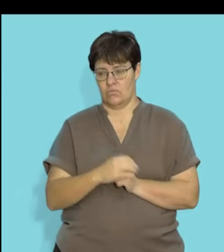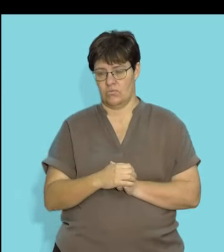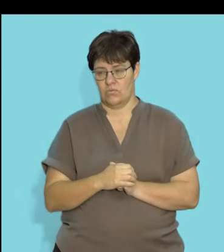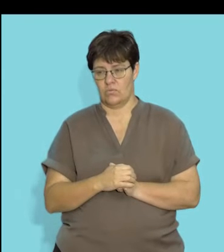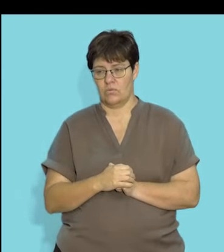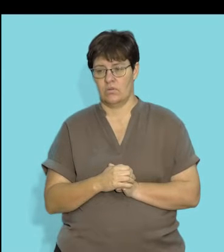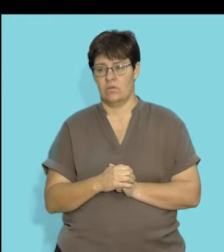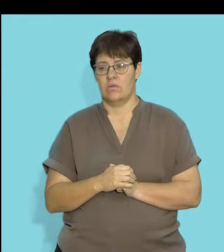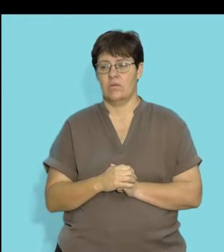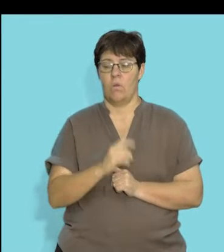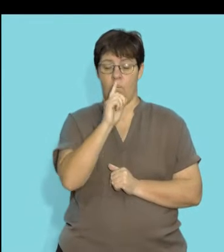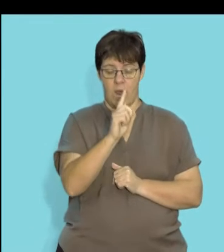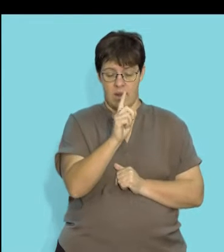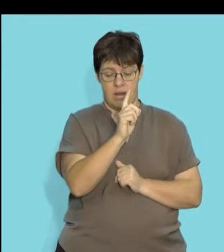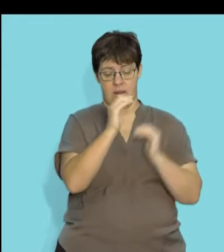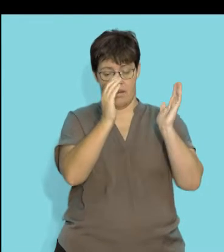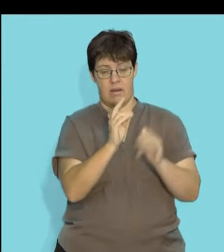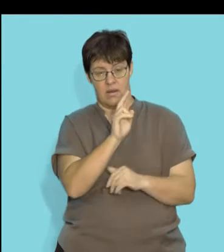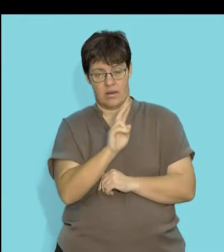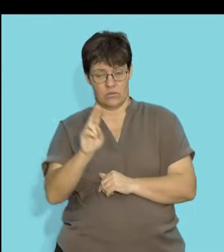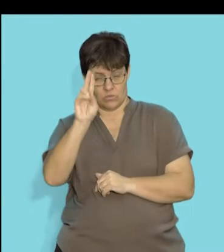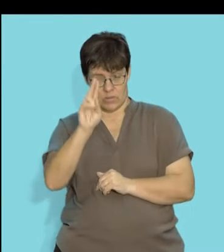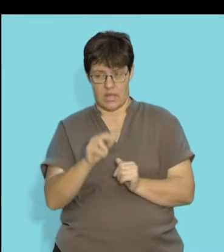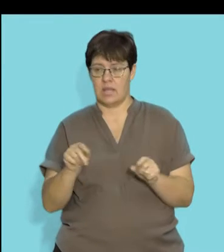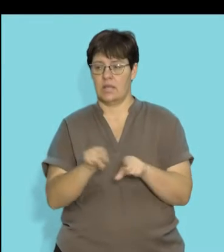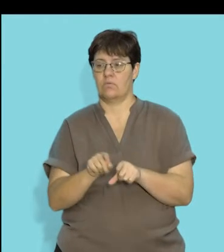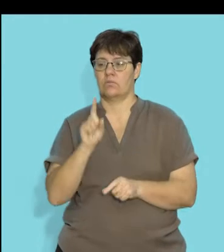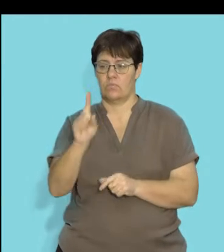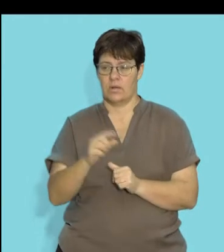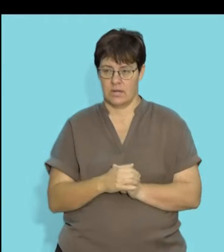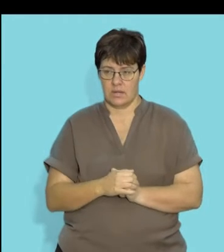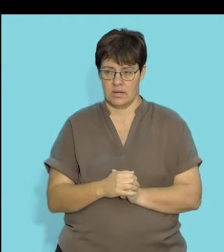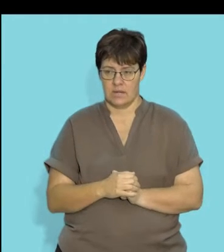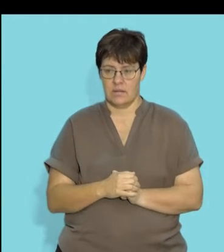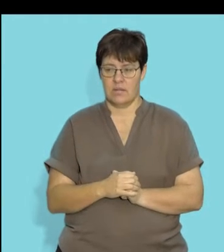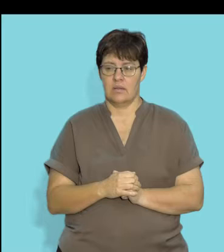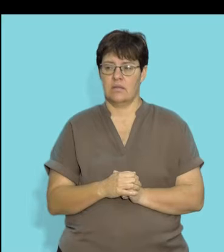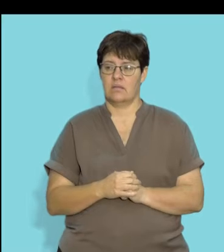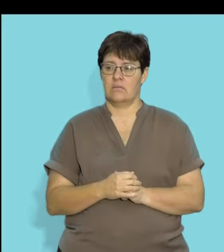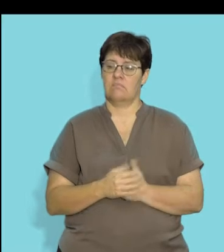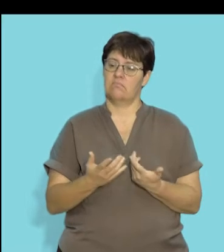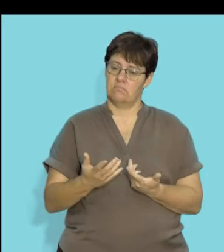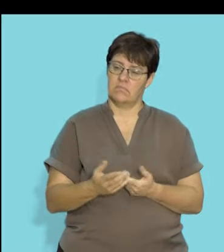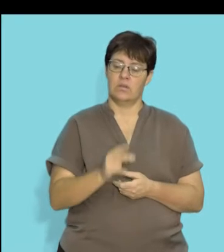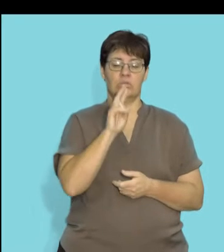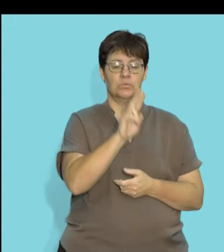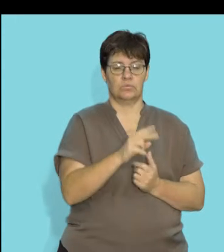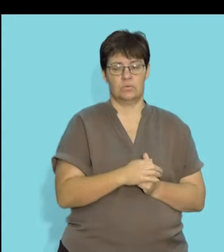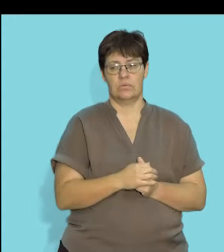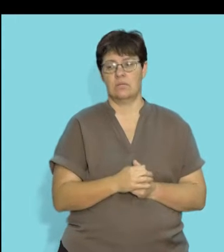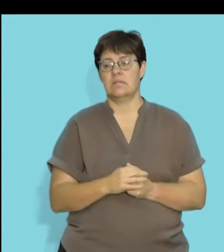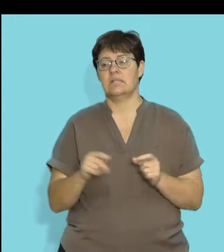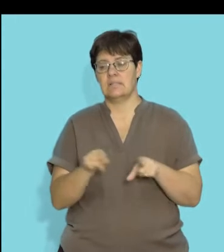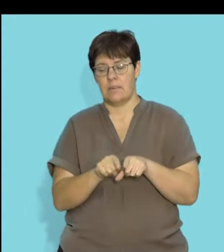to 0. And then 1, it will be 1 all squared is equals to 1. And then when